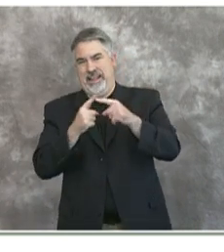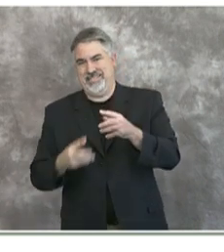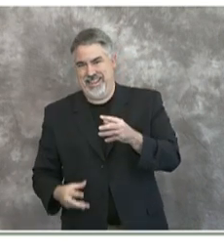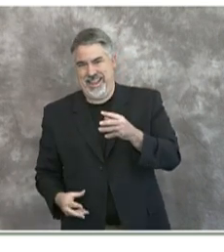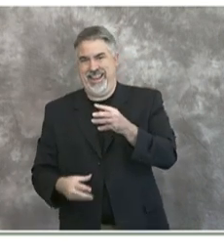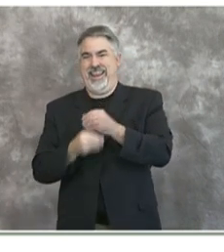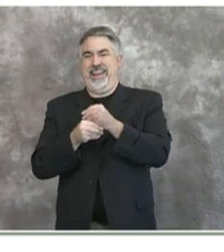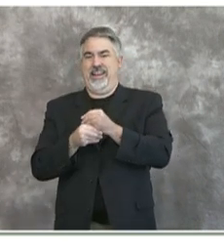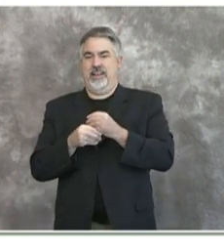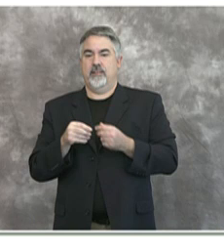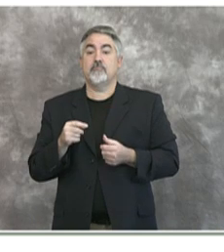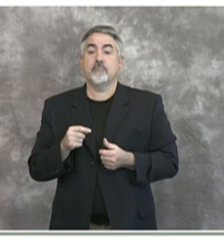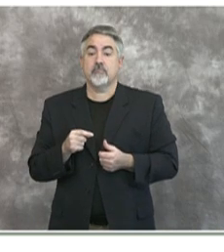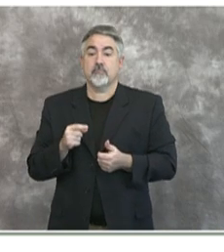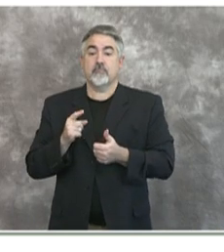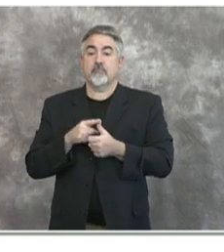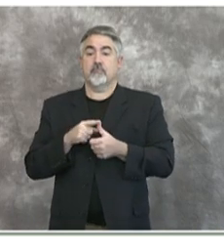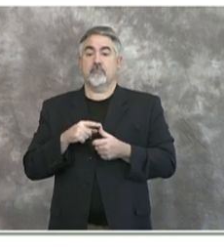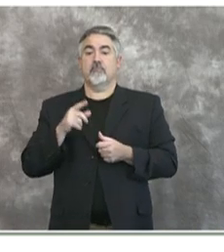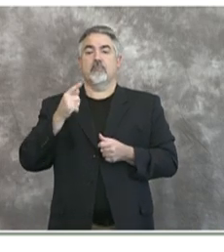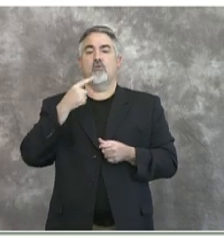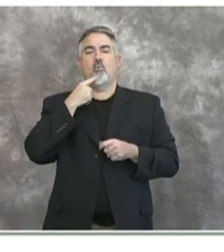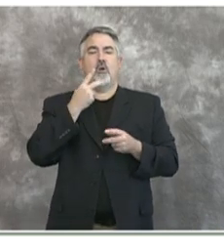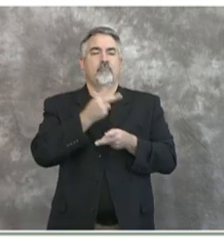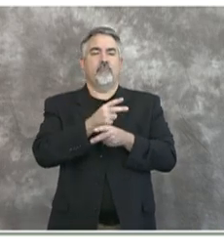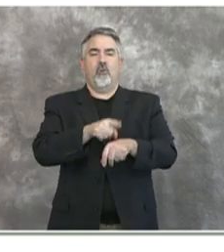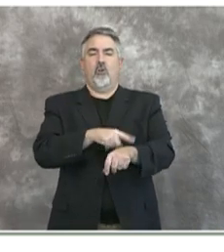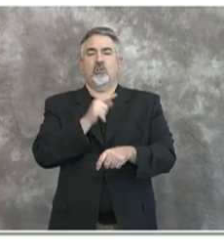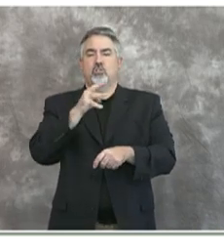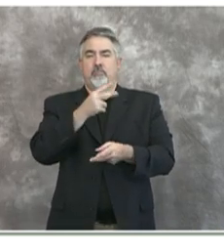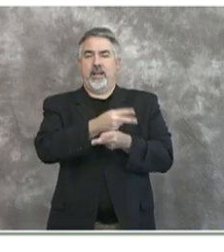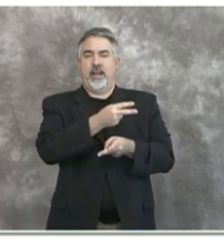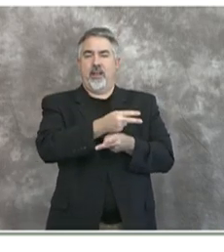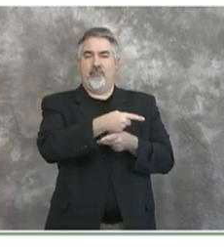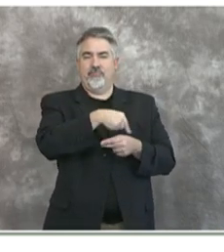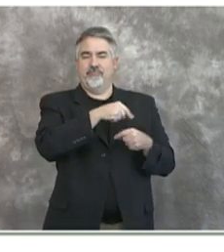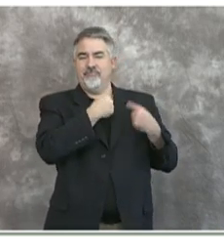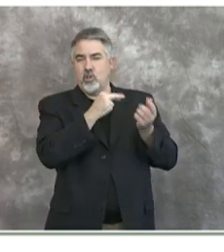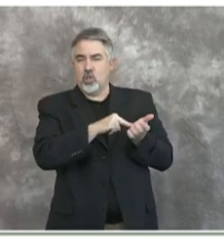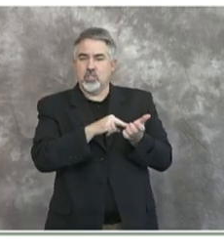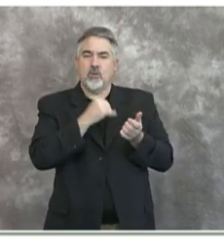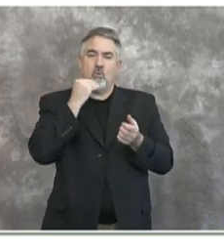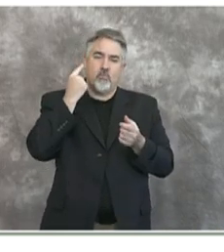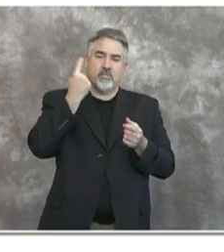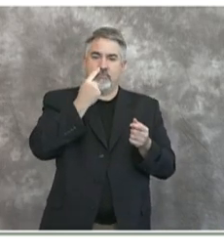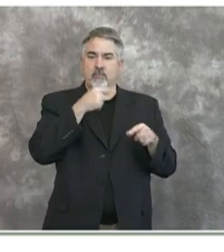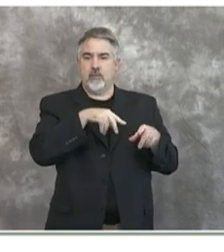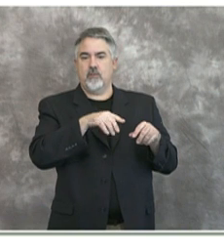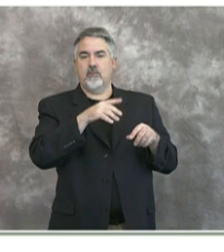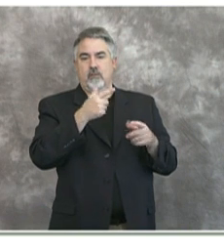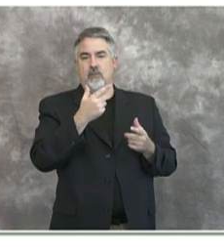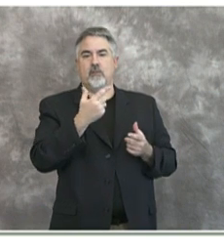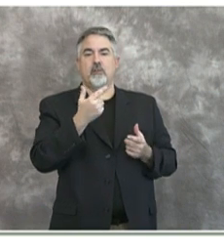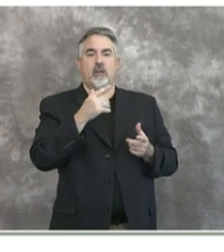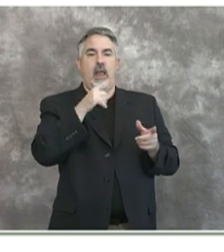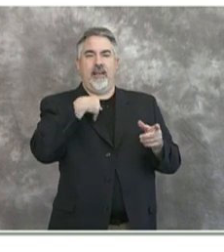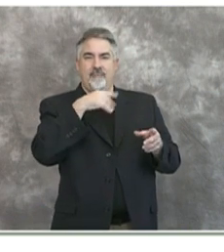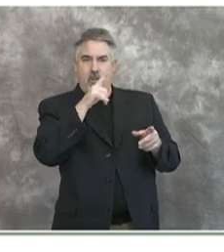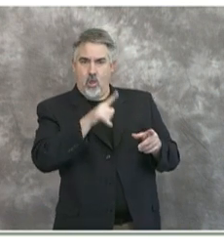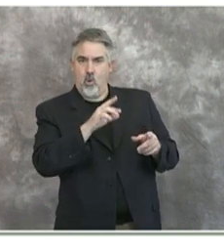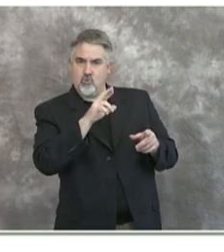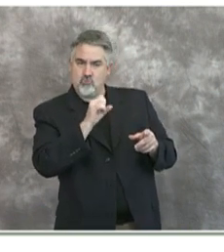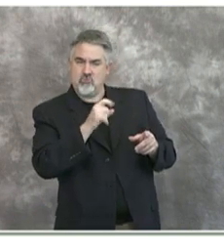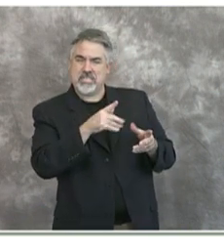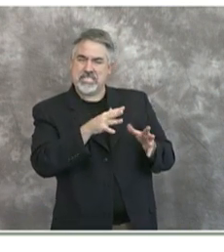care facilities, community-based testing of all low-risk symptomatic individuals, and surveillance testing